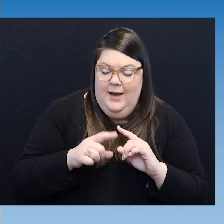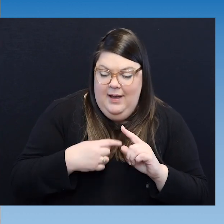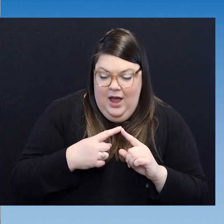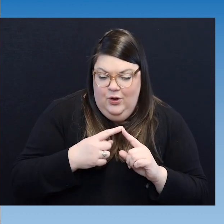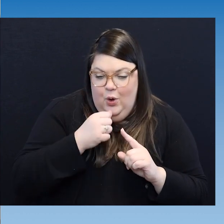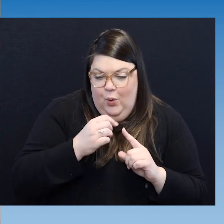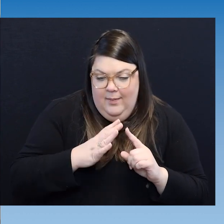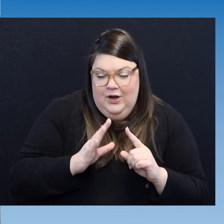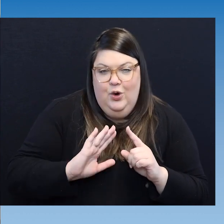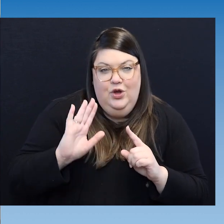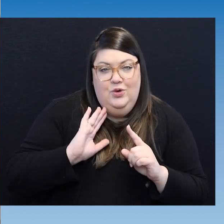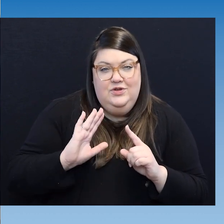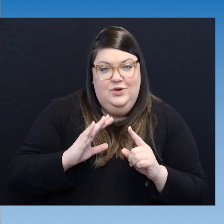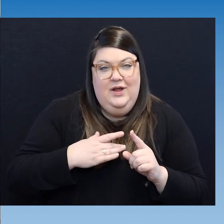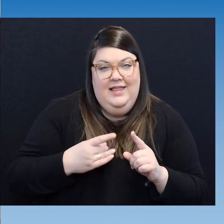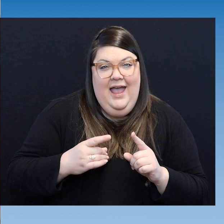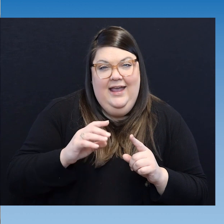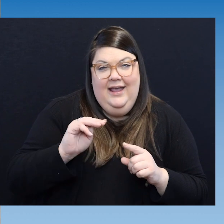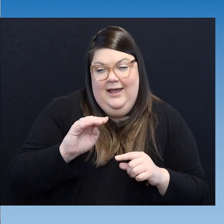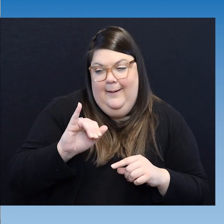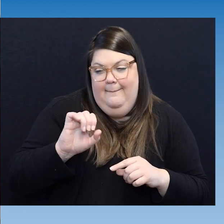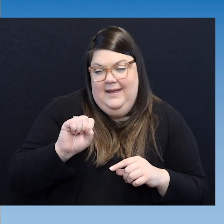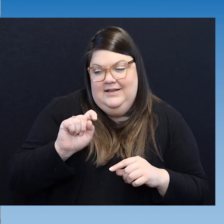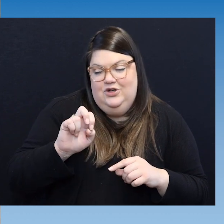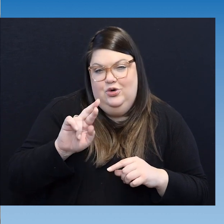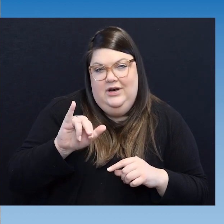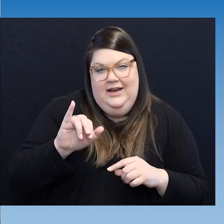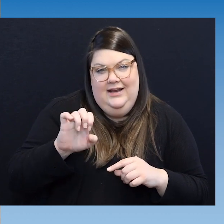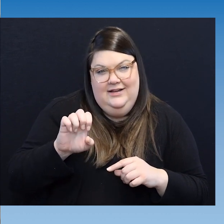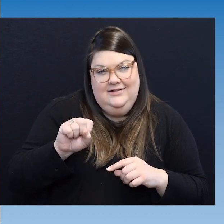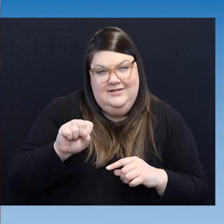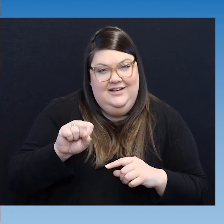about the woman who used to like mysteries, but then all of a sudden.